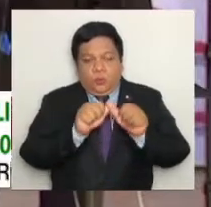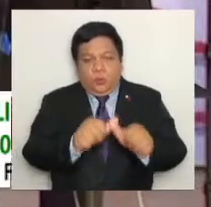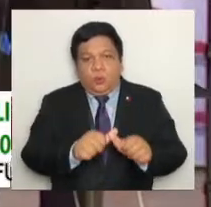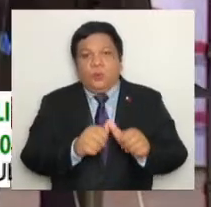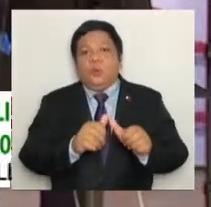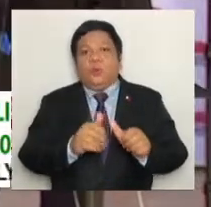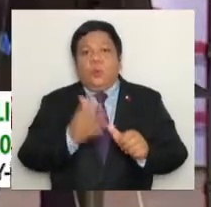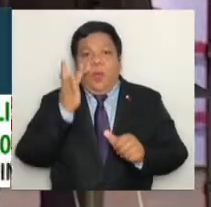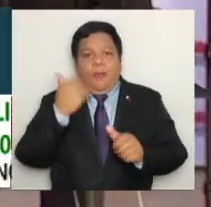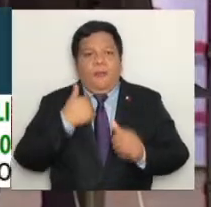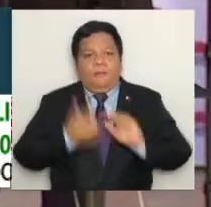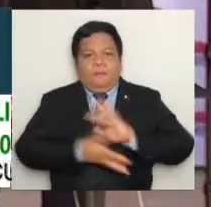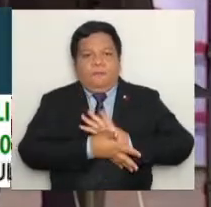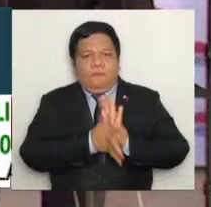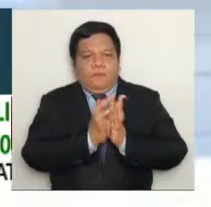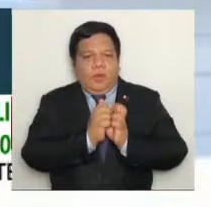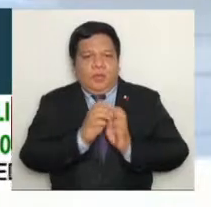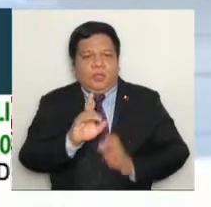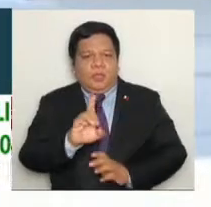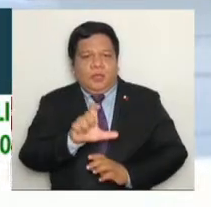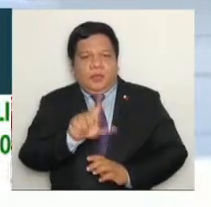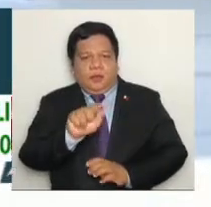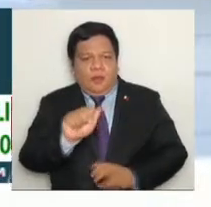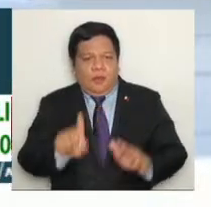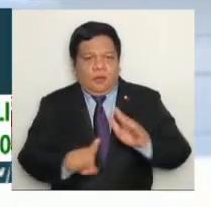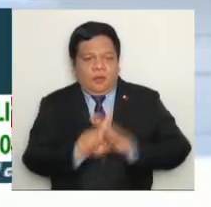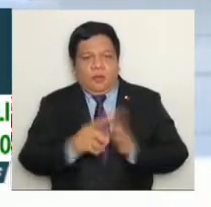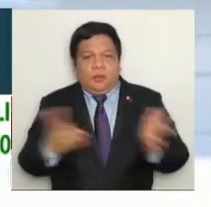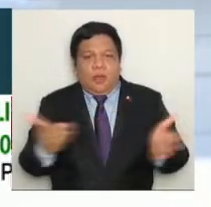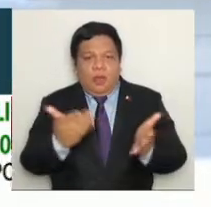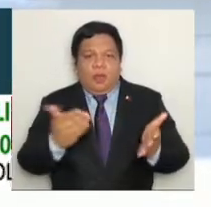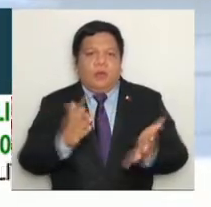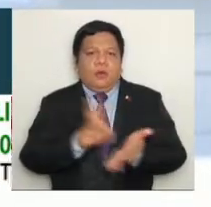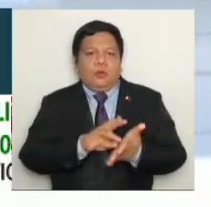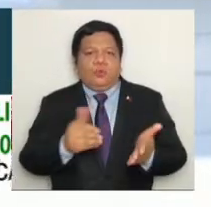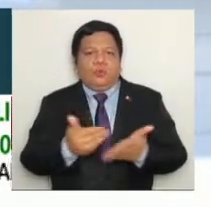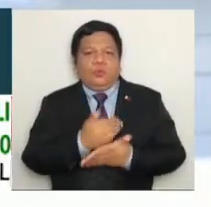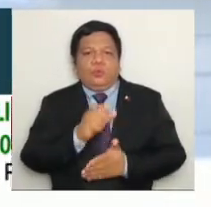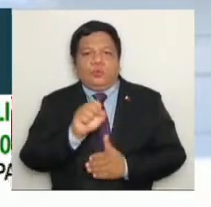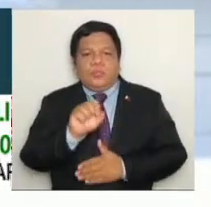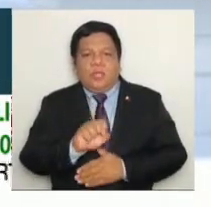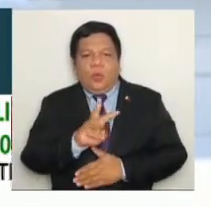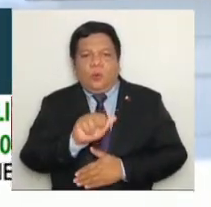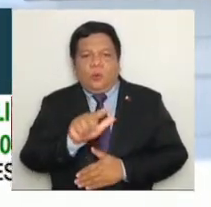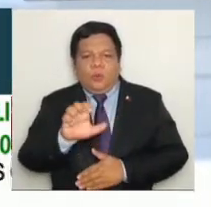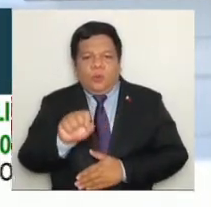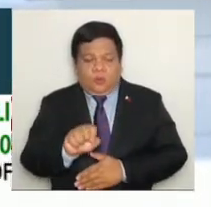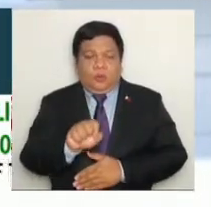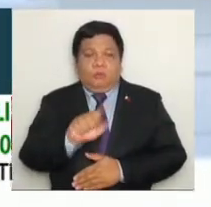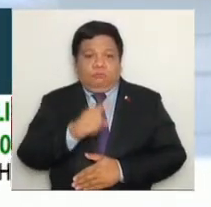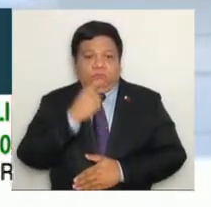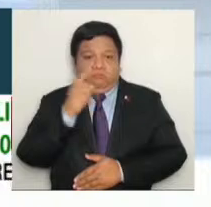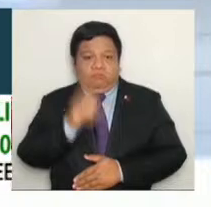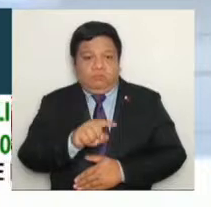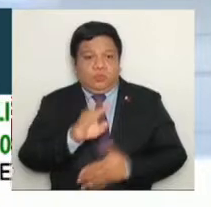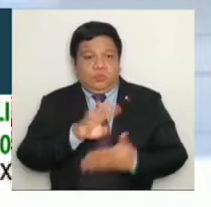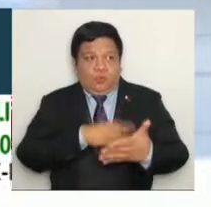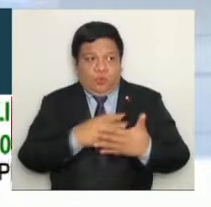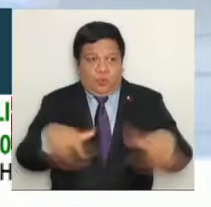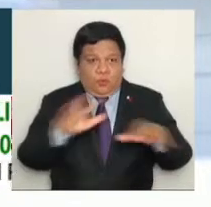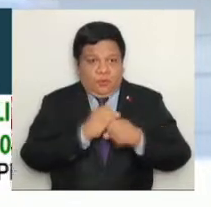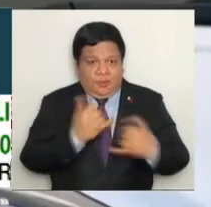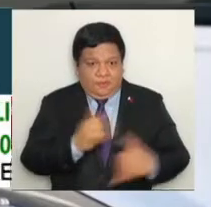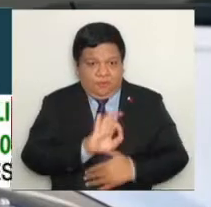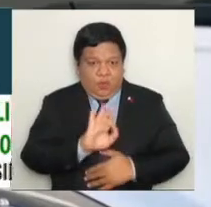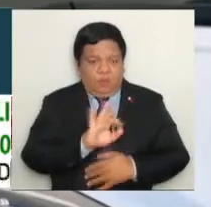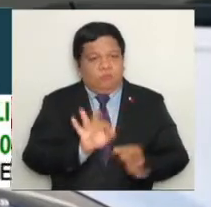Delta variant have been detected in New South Wales. The stay-at-home order was scheduled to end Friday, but has now been